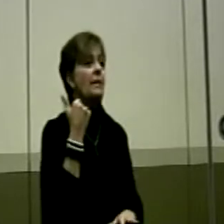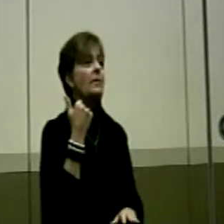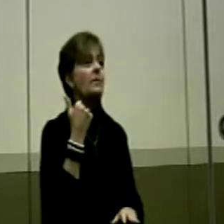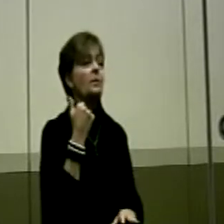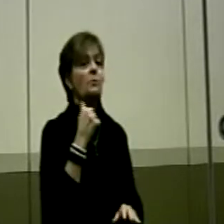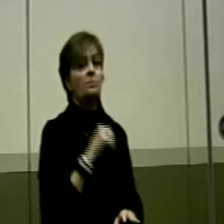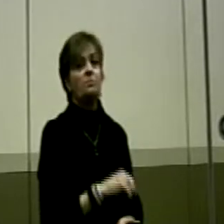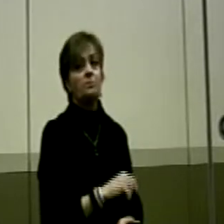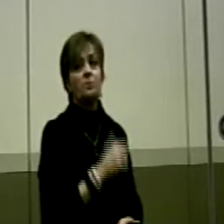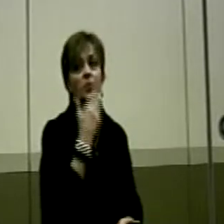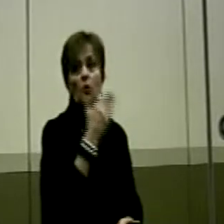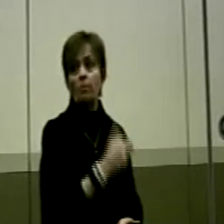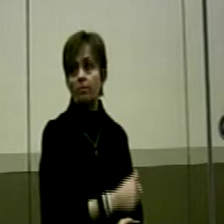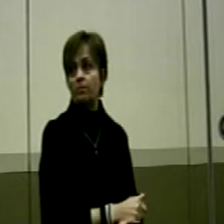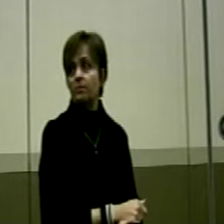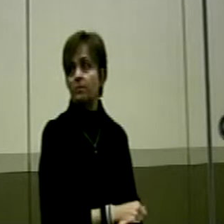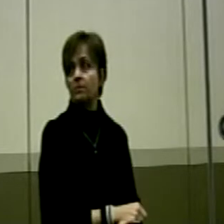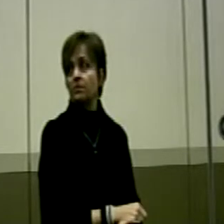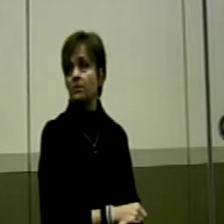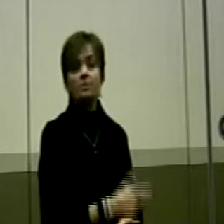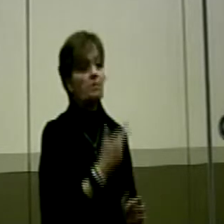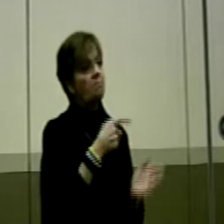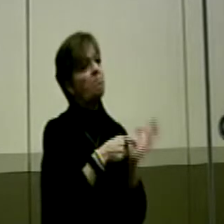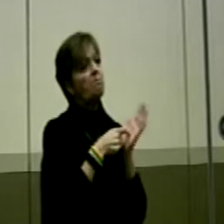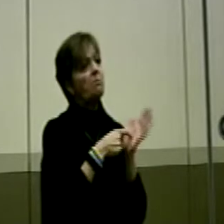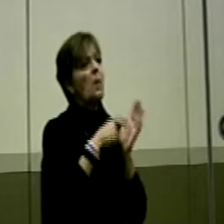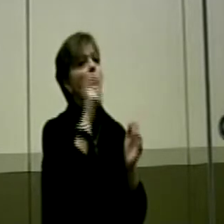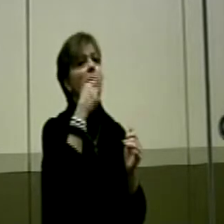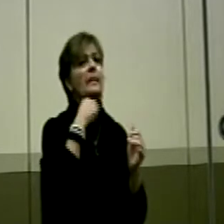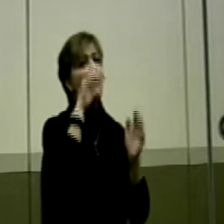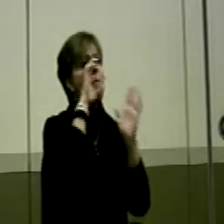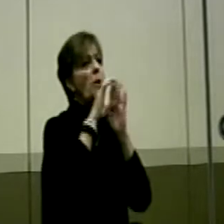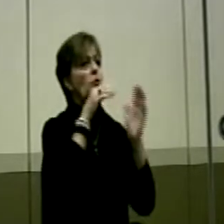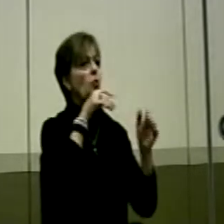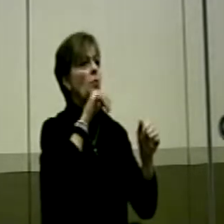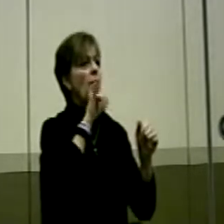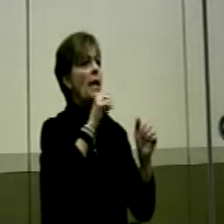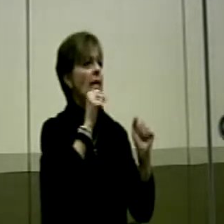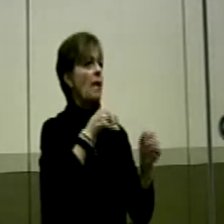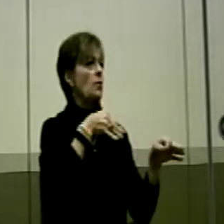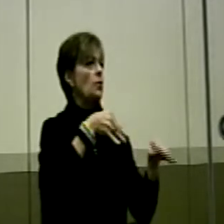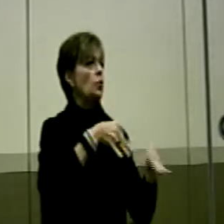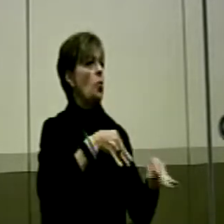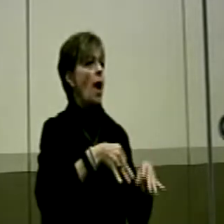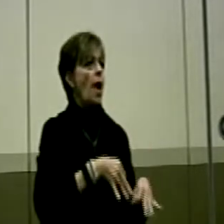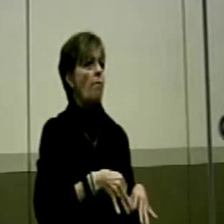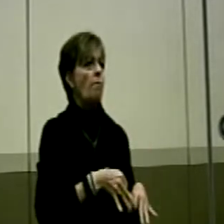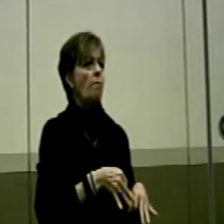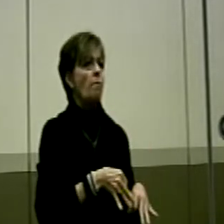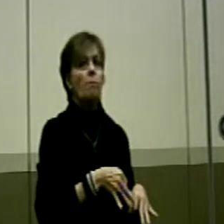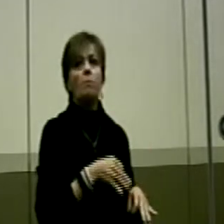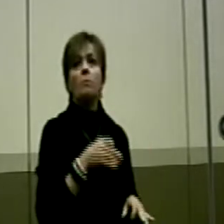more information into the pictures. Okay. The comic strip. Yeah, like a sequence of,